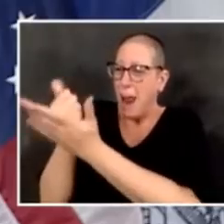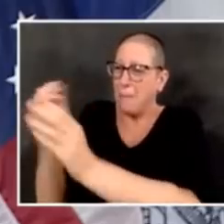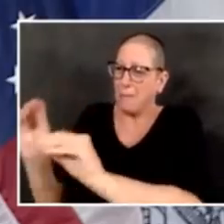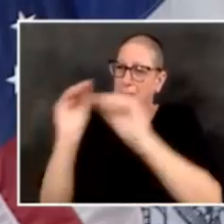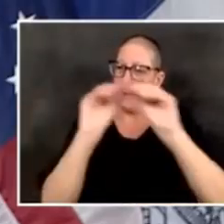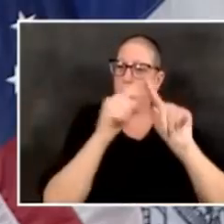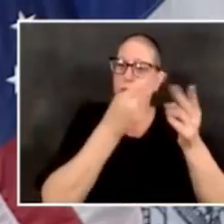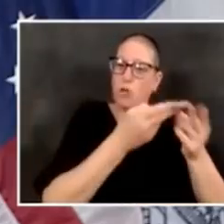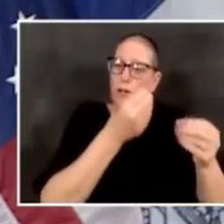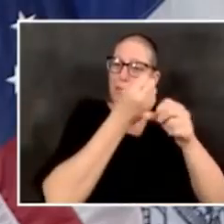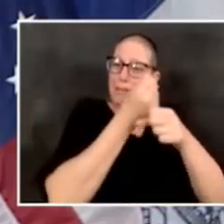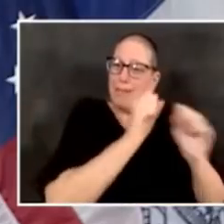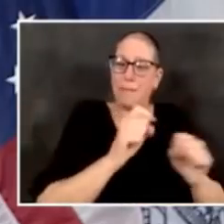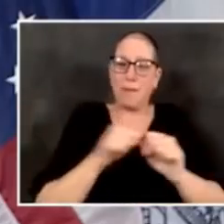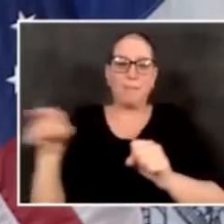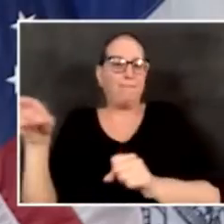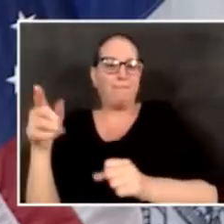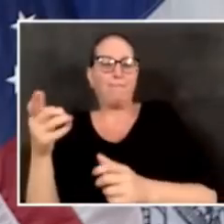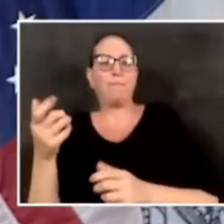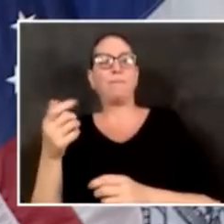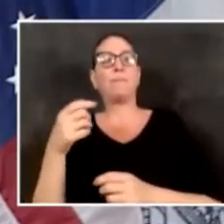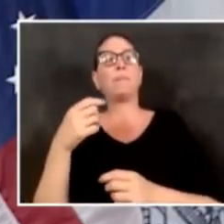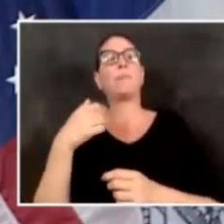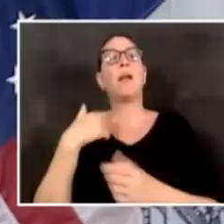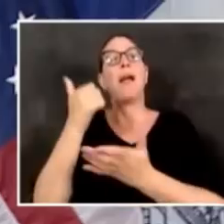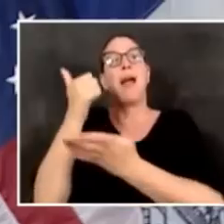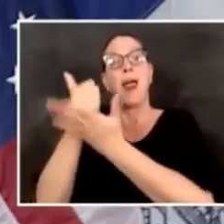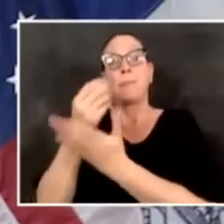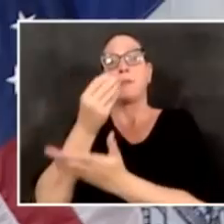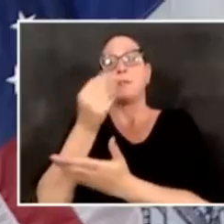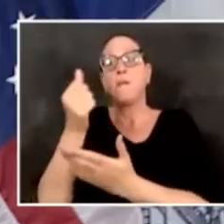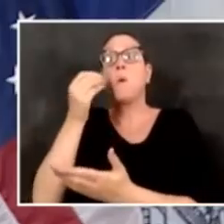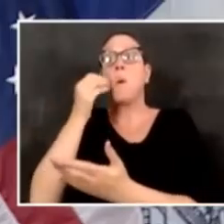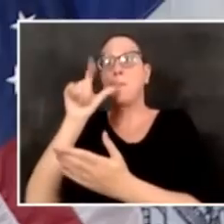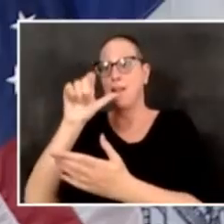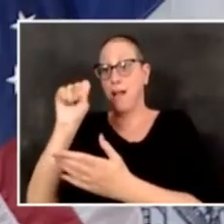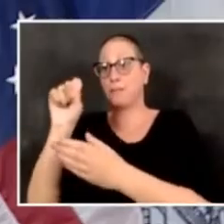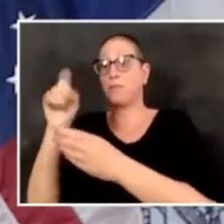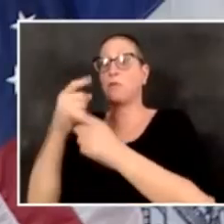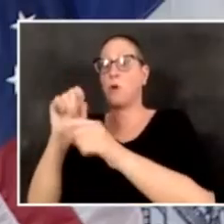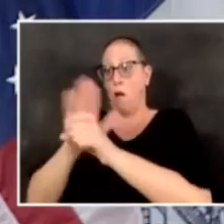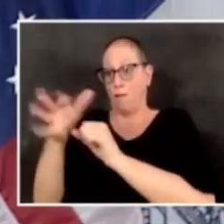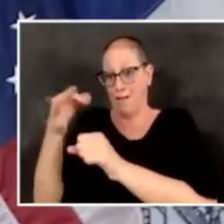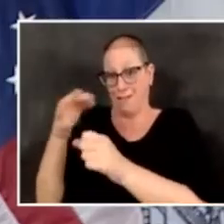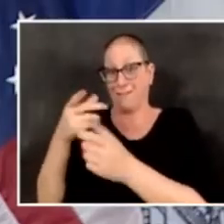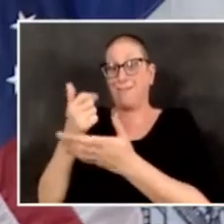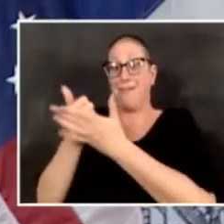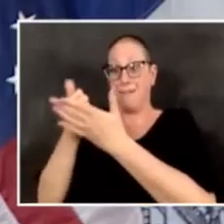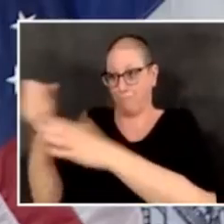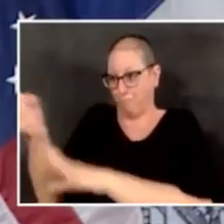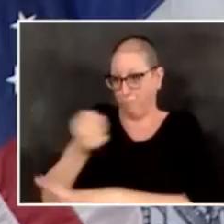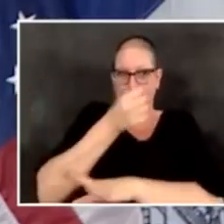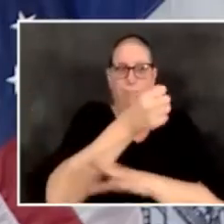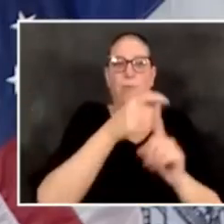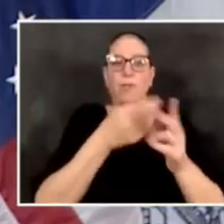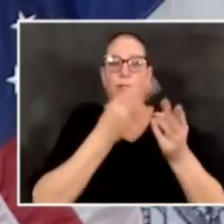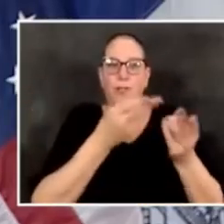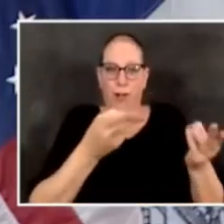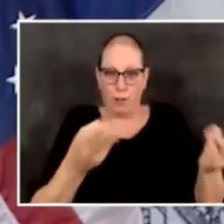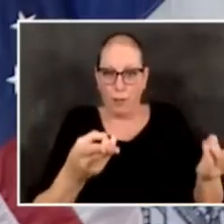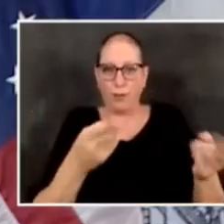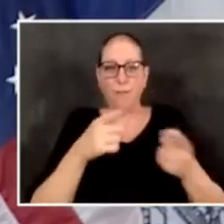streets even during this and get them into a safer location. But in general, we have